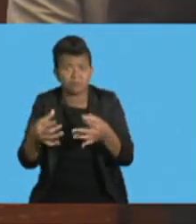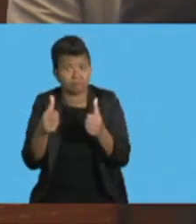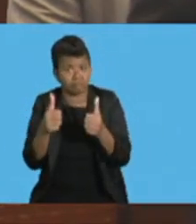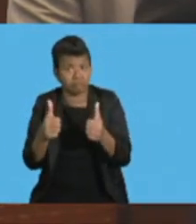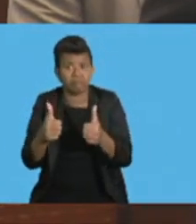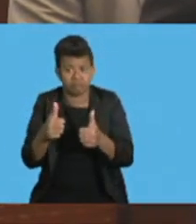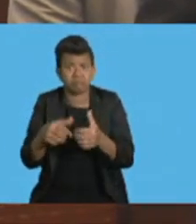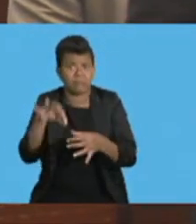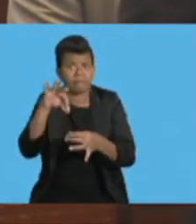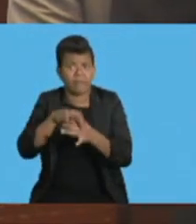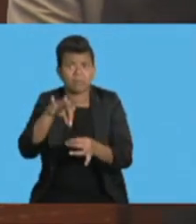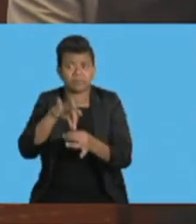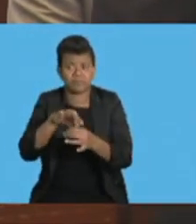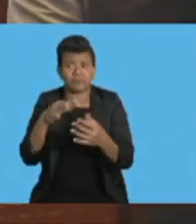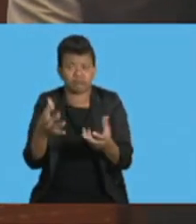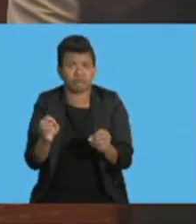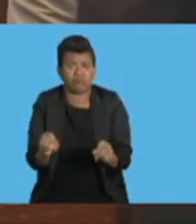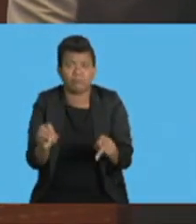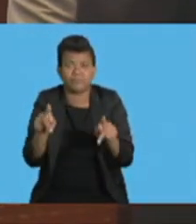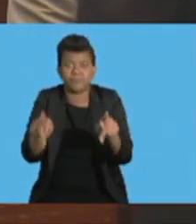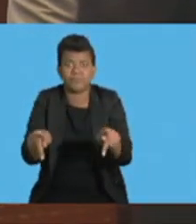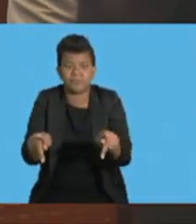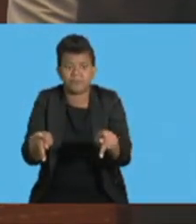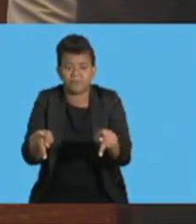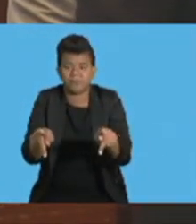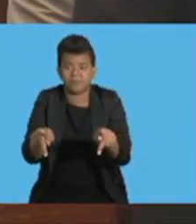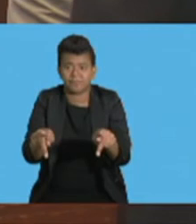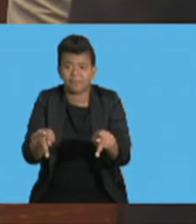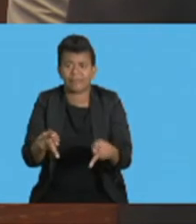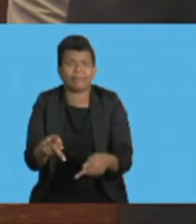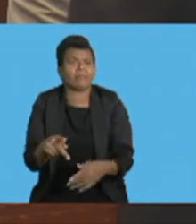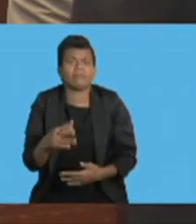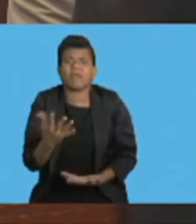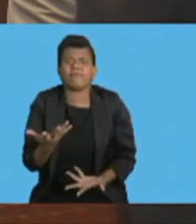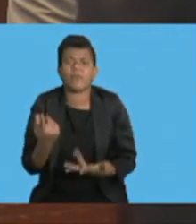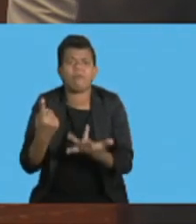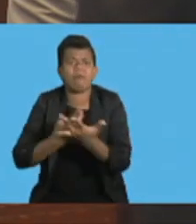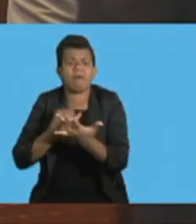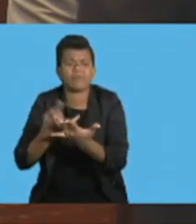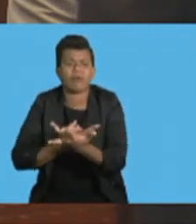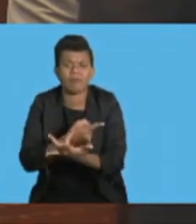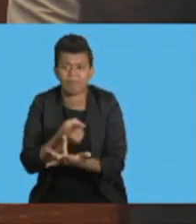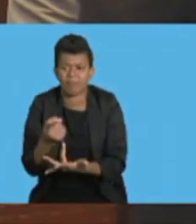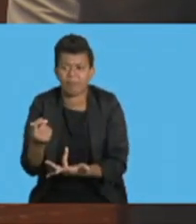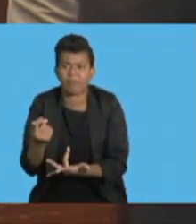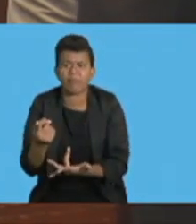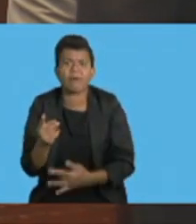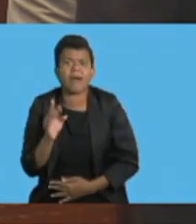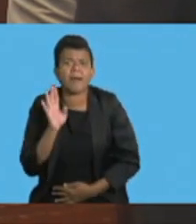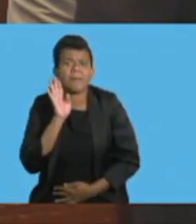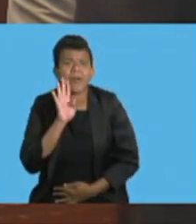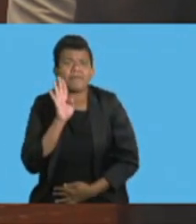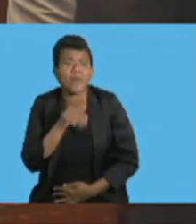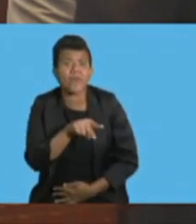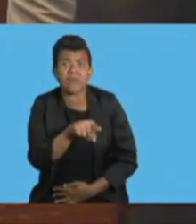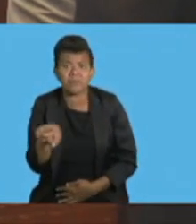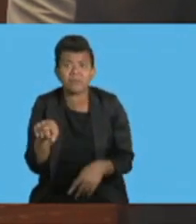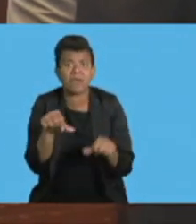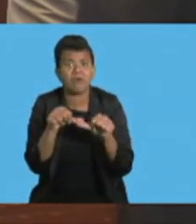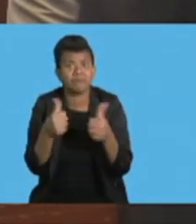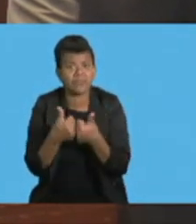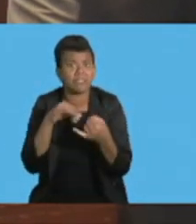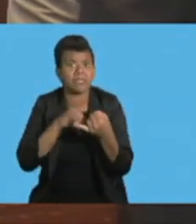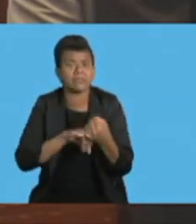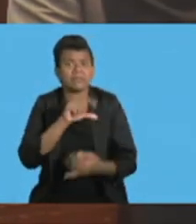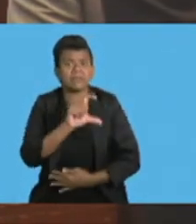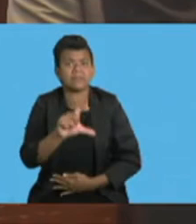new trade markets, promotion of the capital city, and trade facilitation, therefore agreeing to the approval by the SEC and other government agencies.